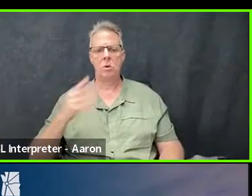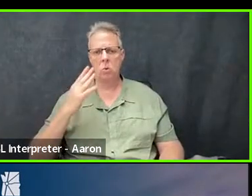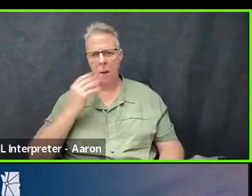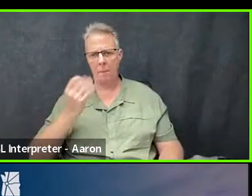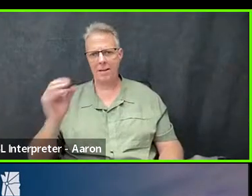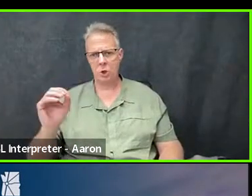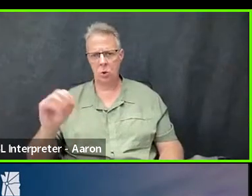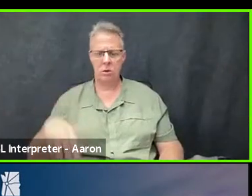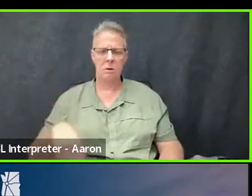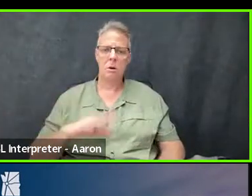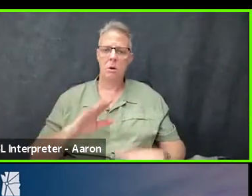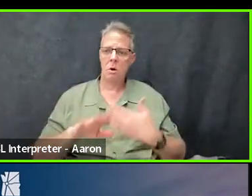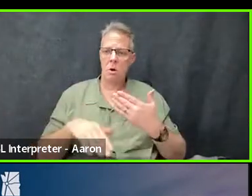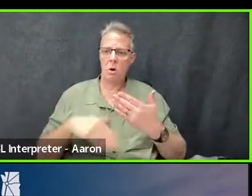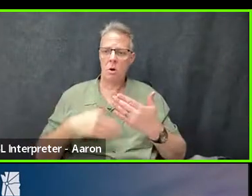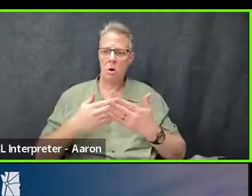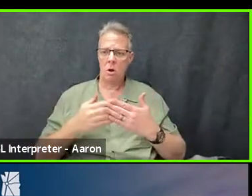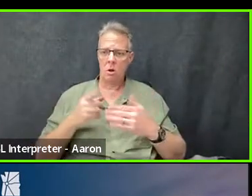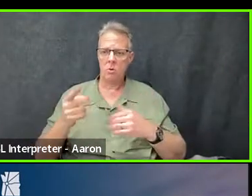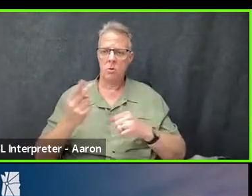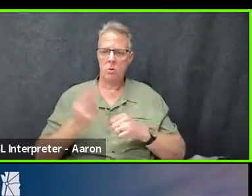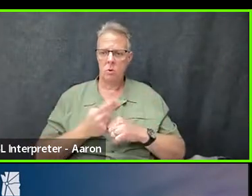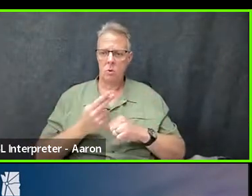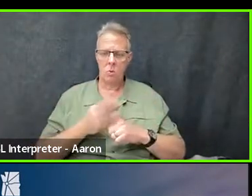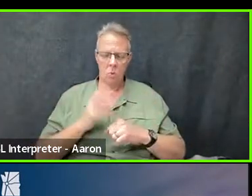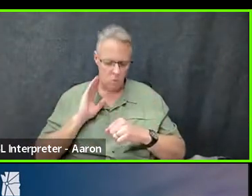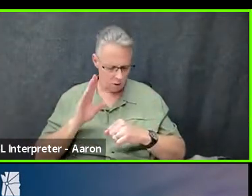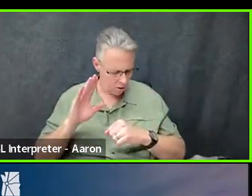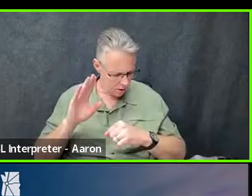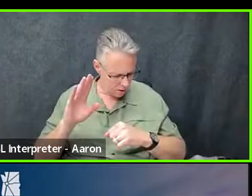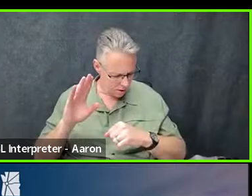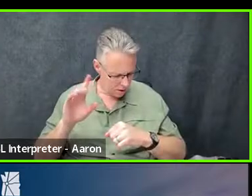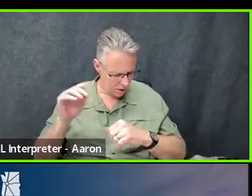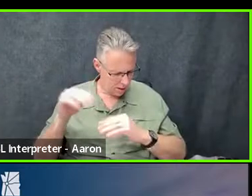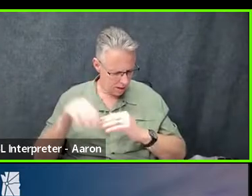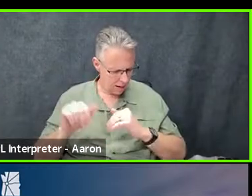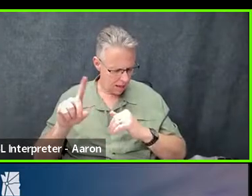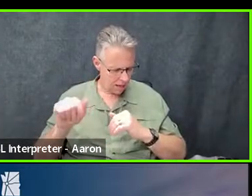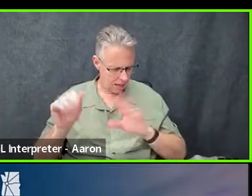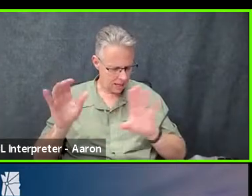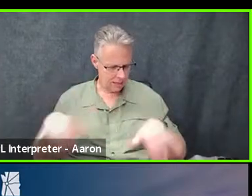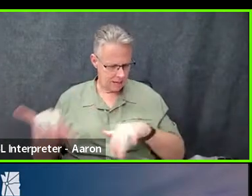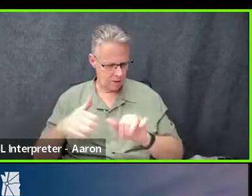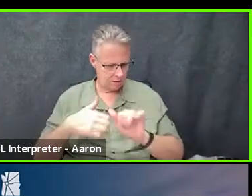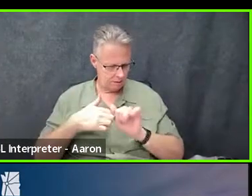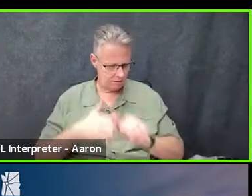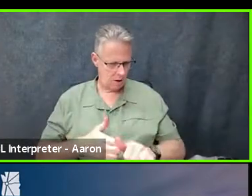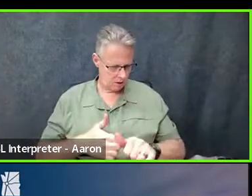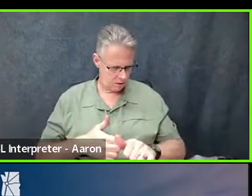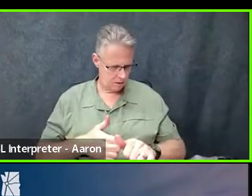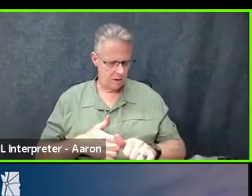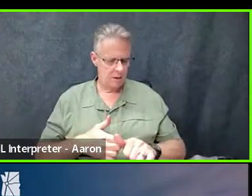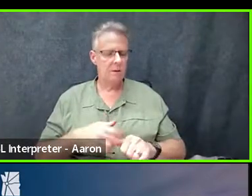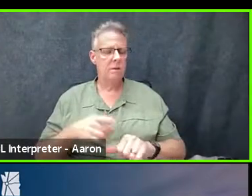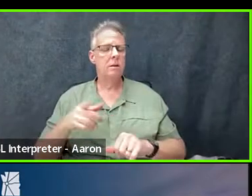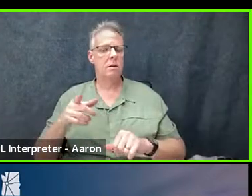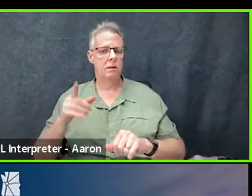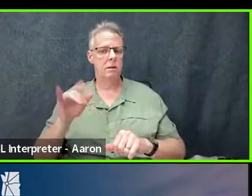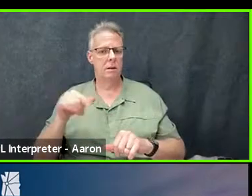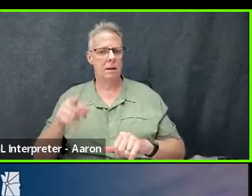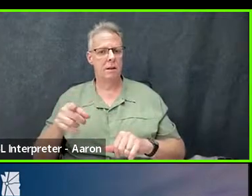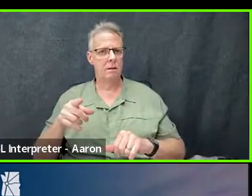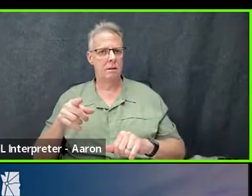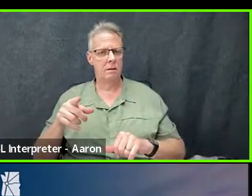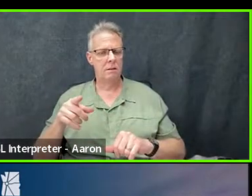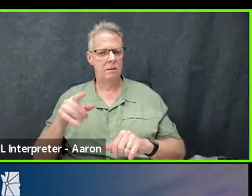So for all non-vehicle users, we will be following the ADA standards, guidelines that are set, and that followed by